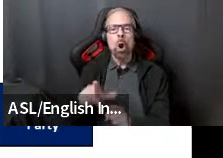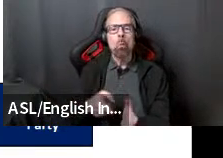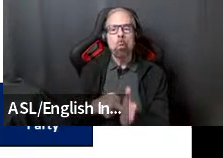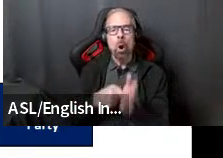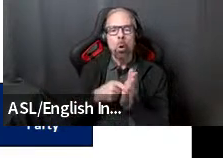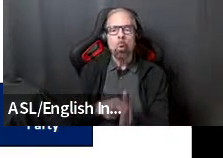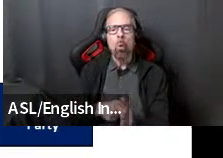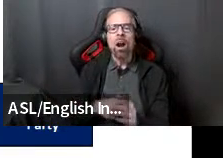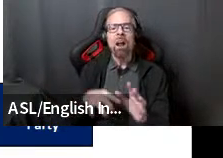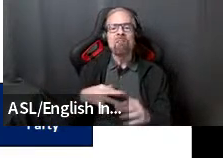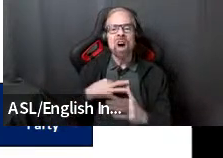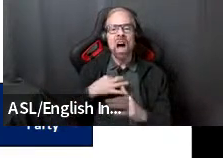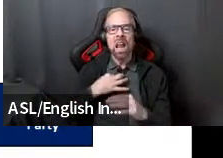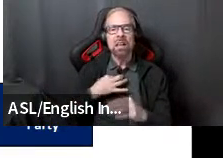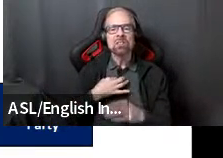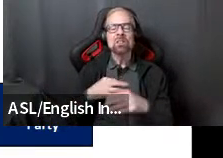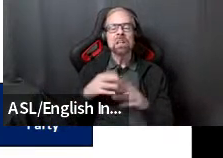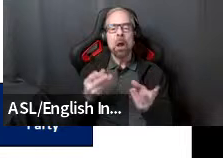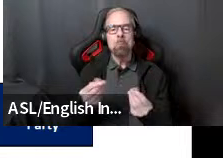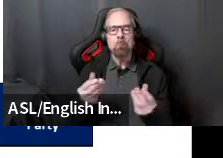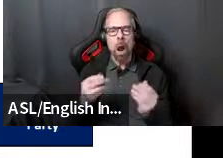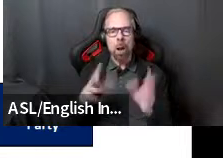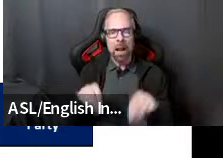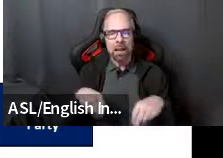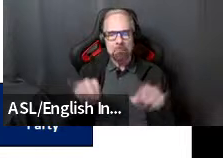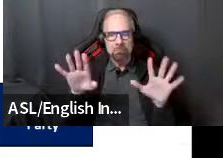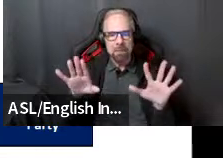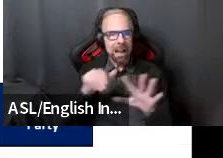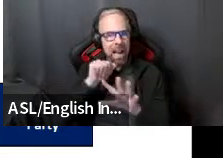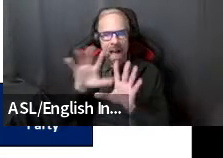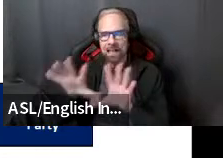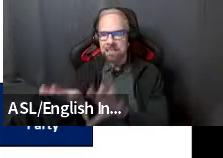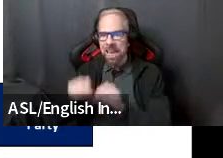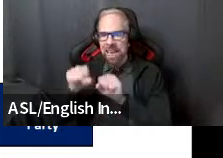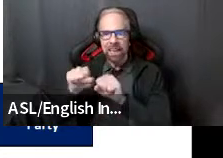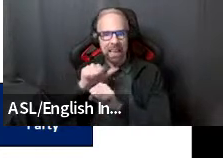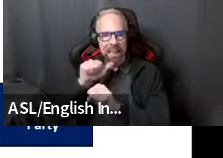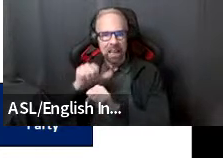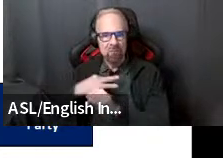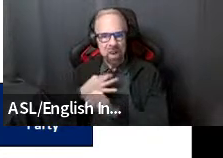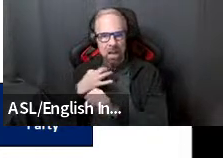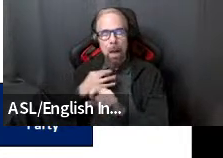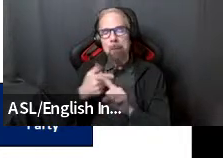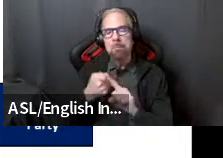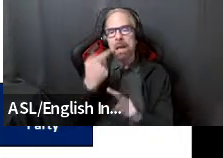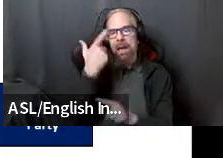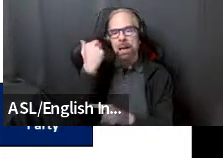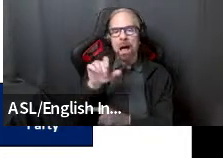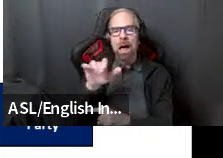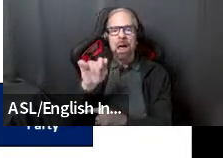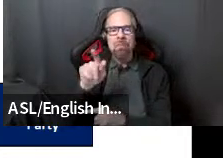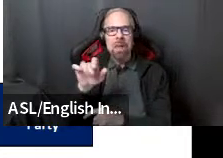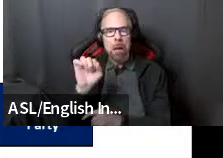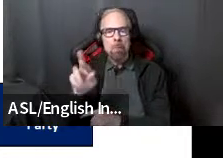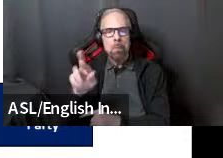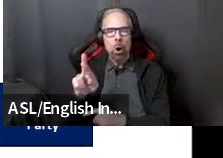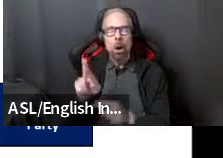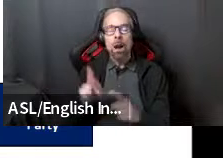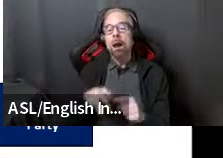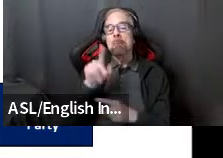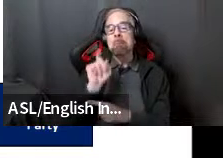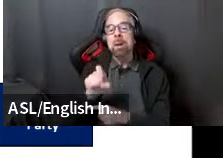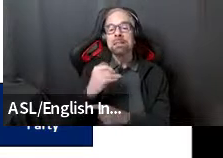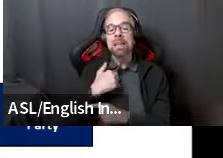and no takings of property involuntarily. So because the IBR is going to have